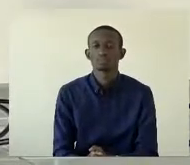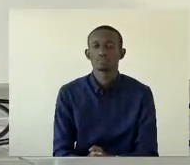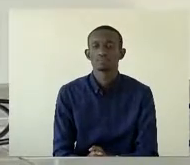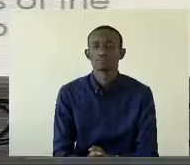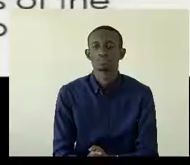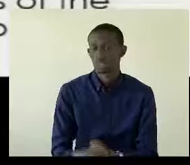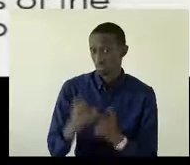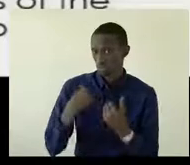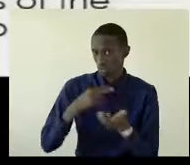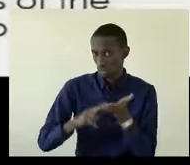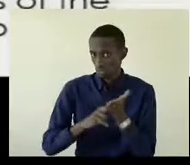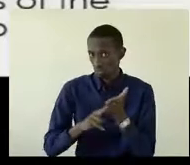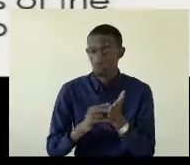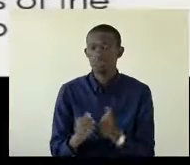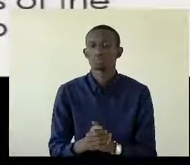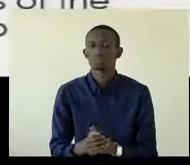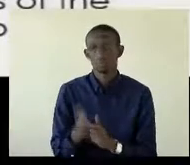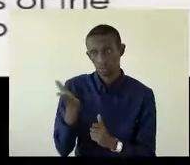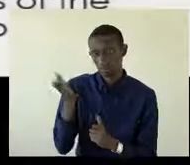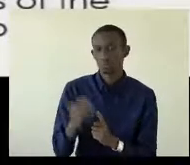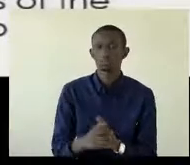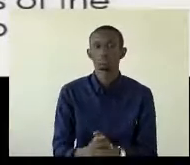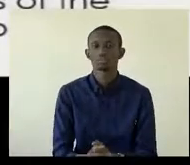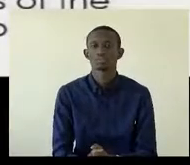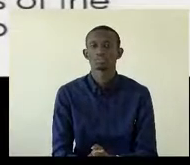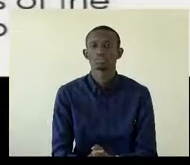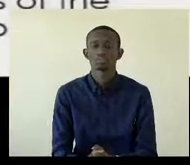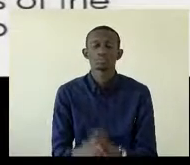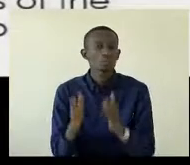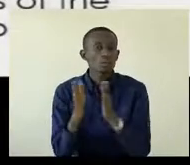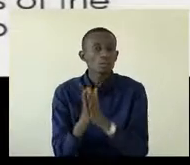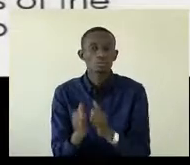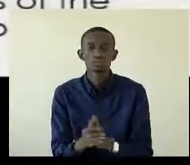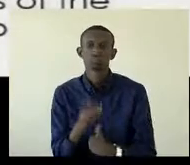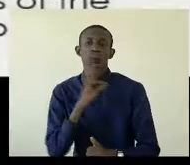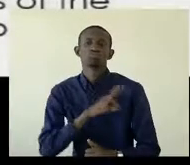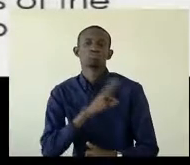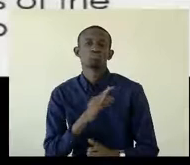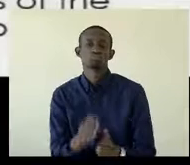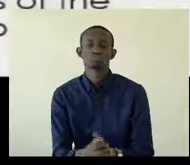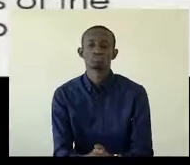what we use here and the benefits.